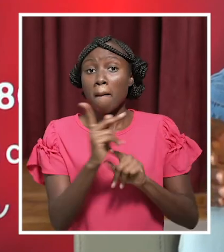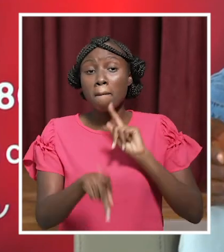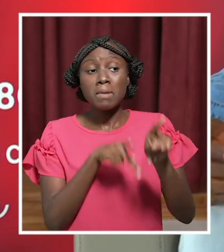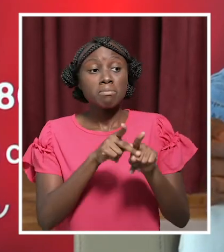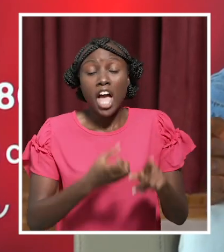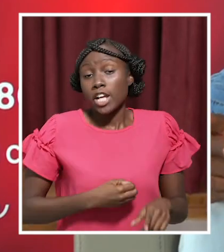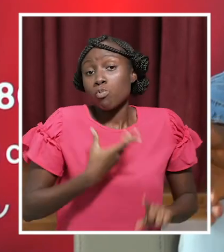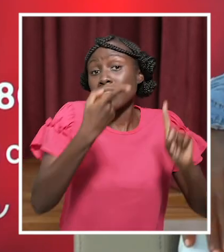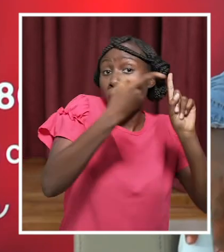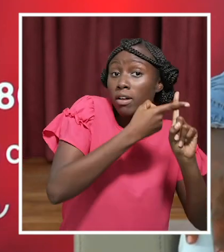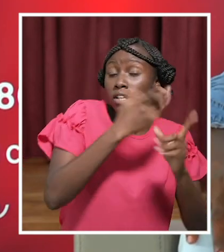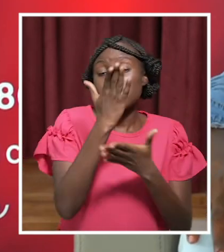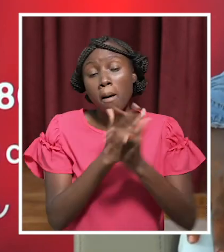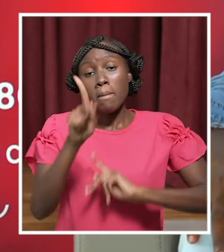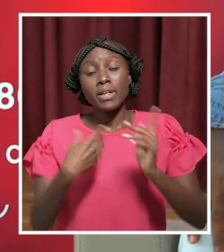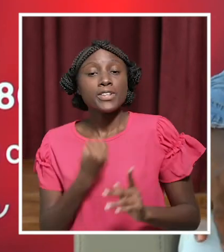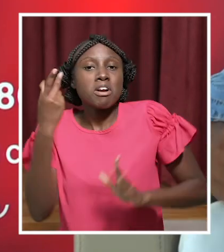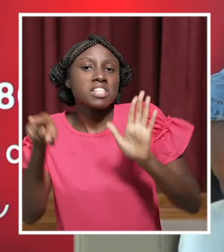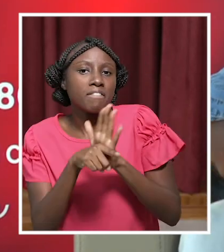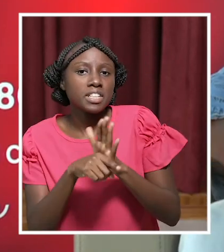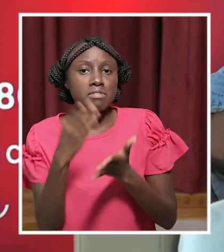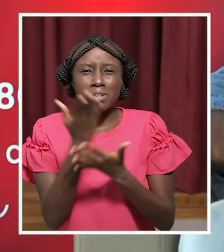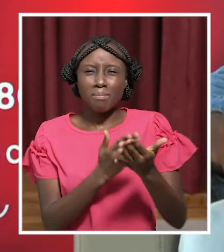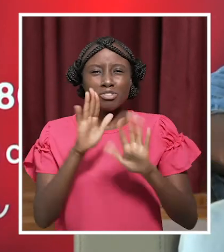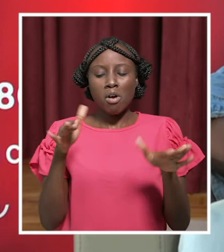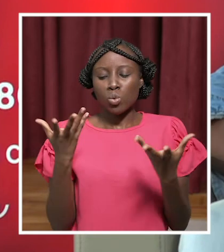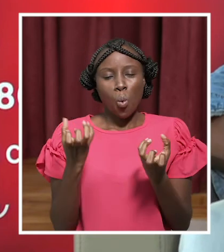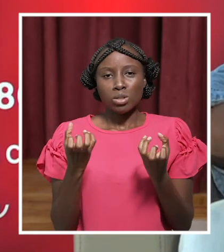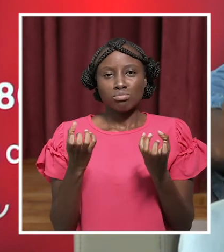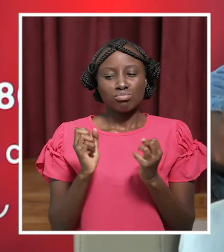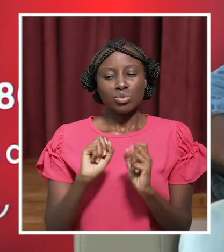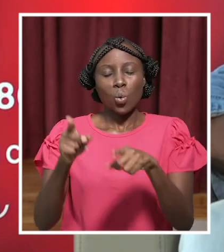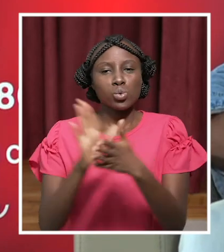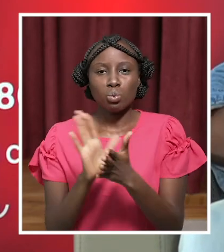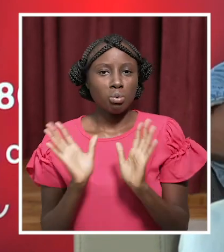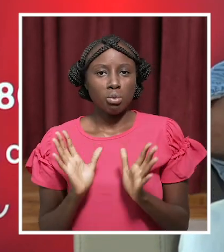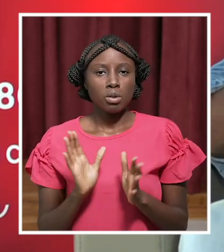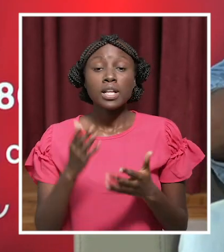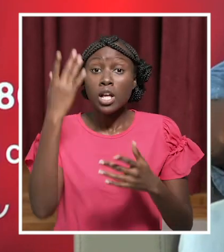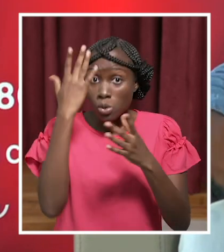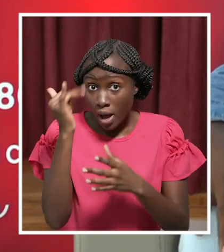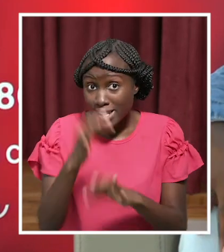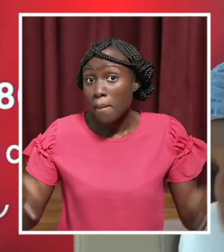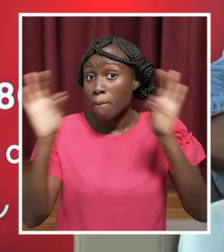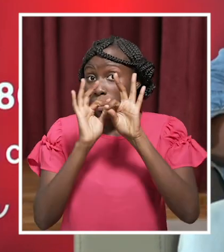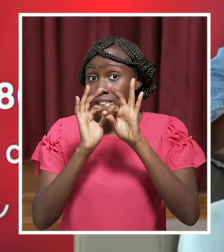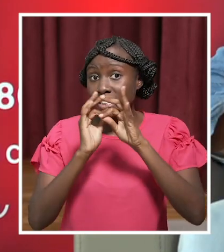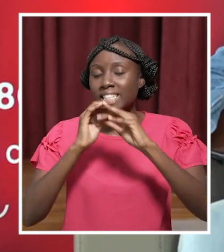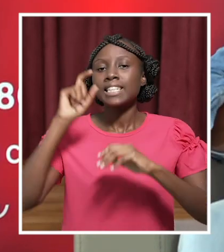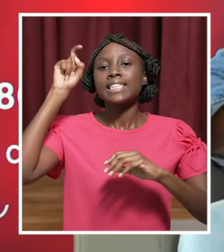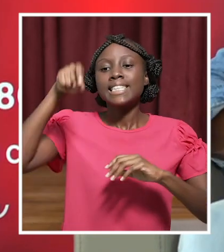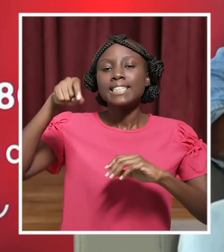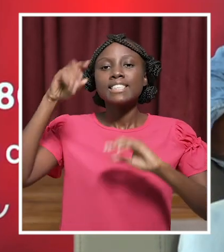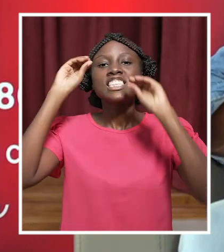even want to stay away from school. And so it really puts people, and that's why educating the teachers, because that's the first